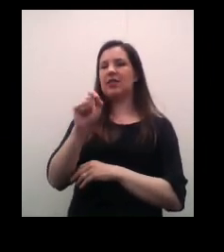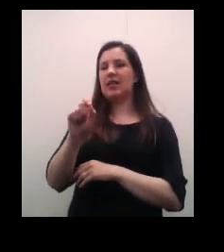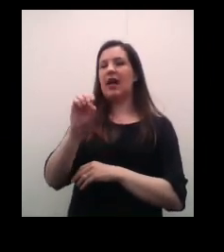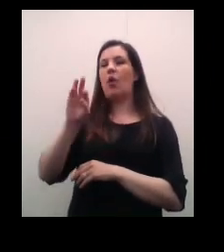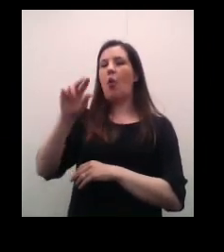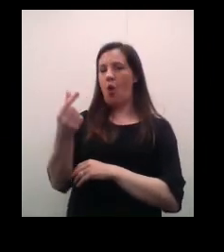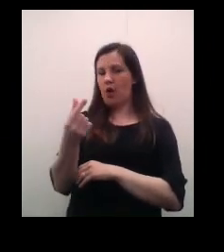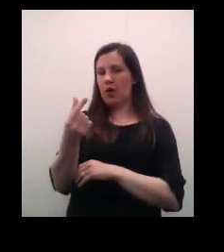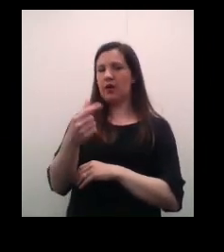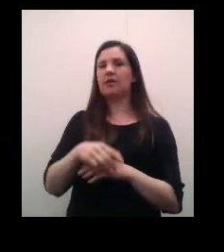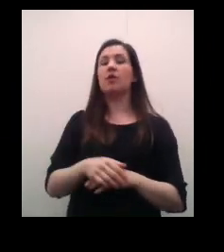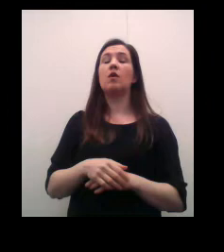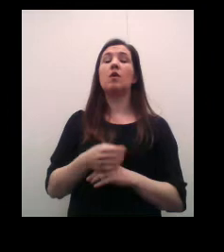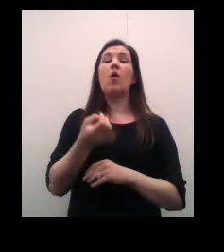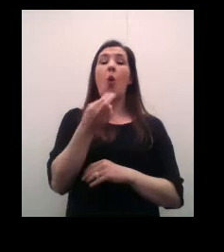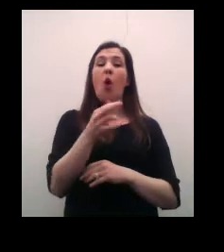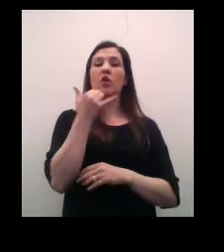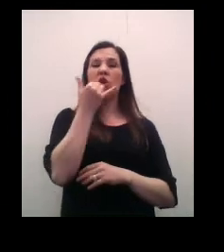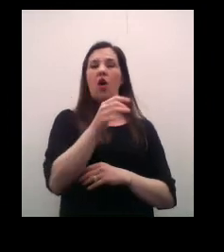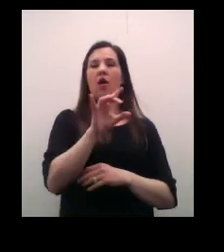KALEIDAHELTH.org, or by calling